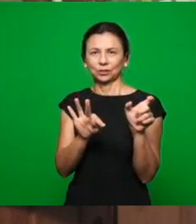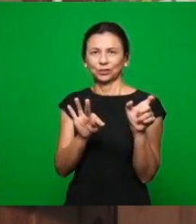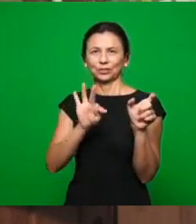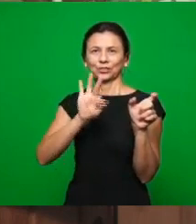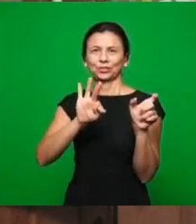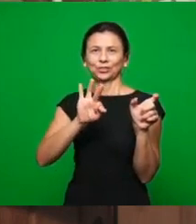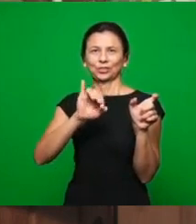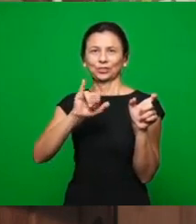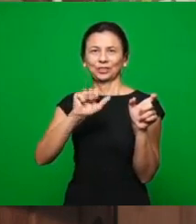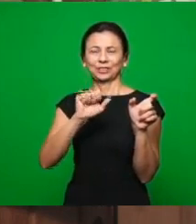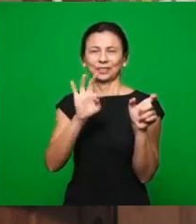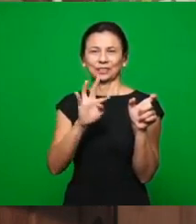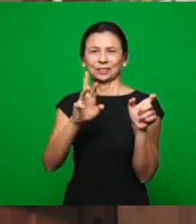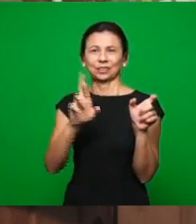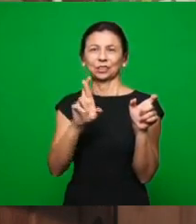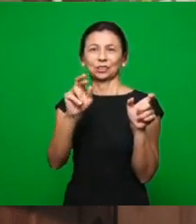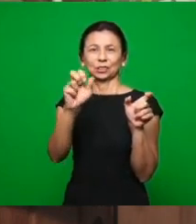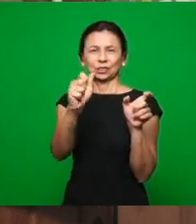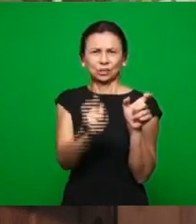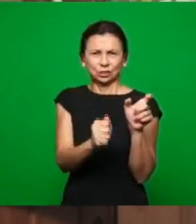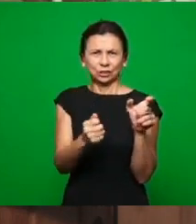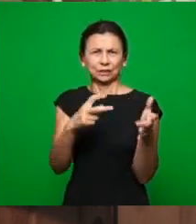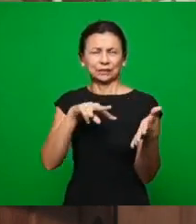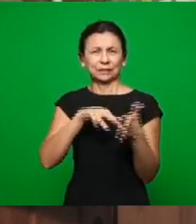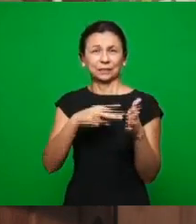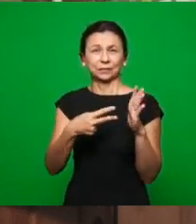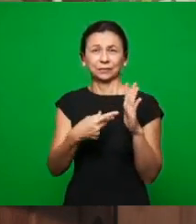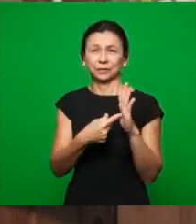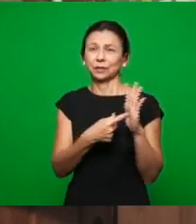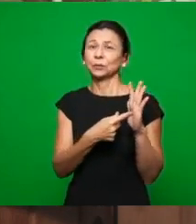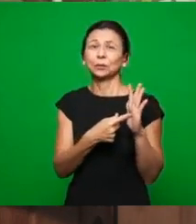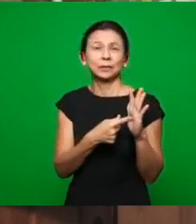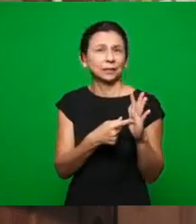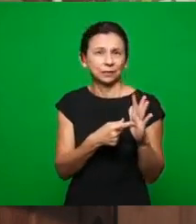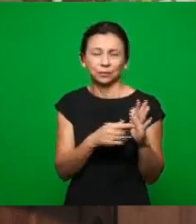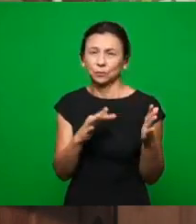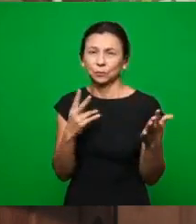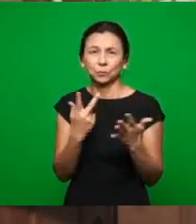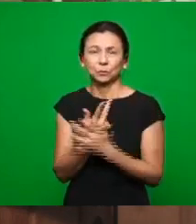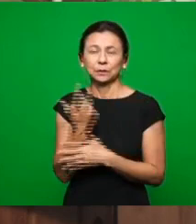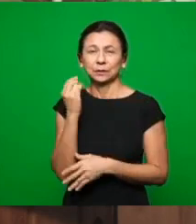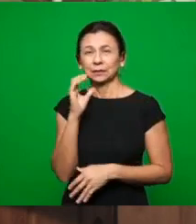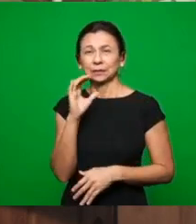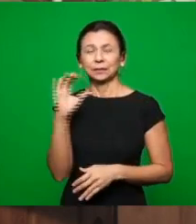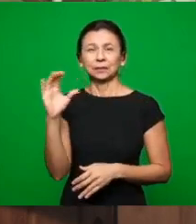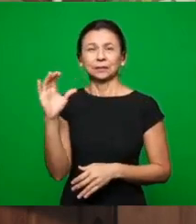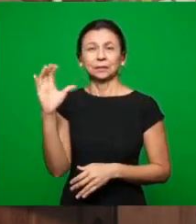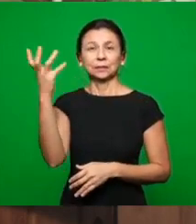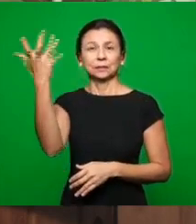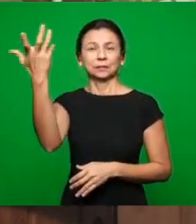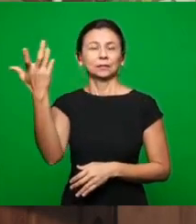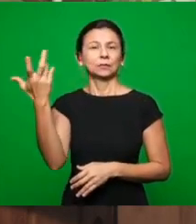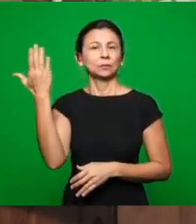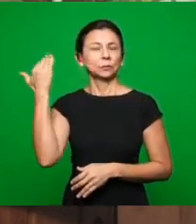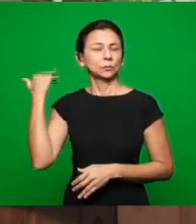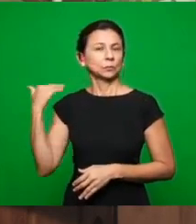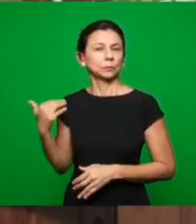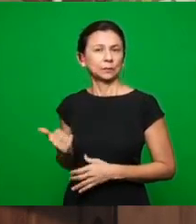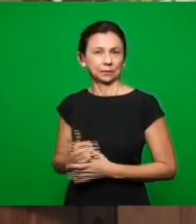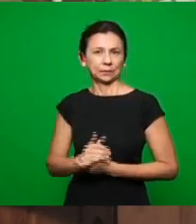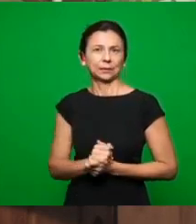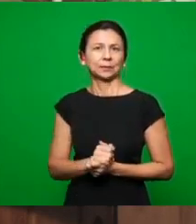Thyatira. The word Thyatira is linked to continuous sacrifice. What happened after this